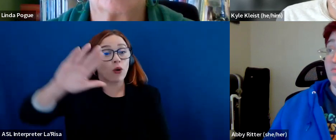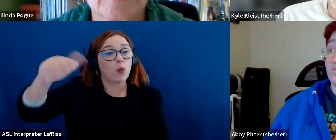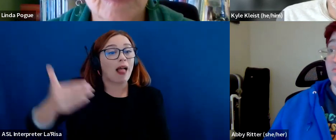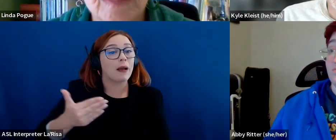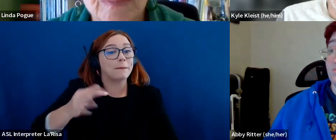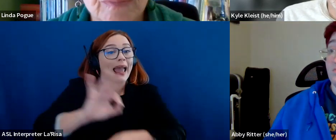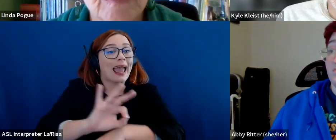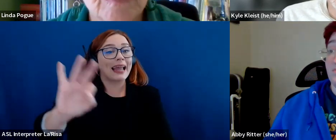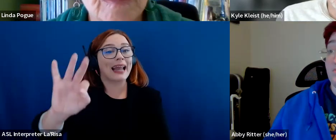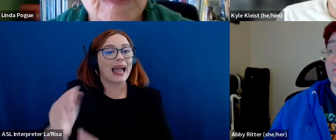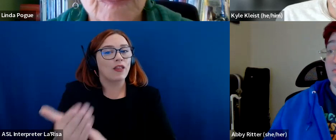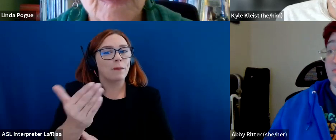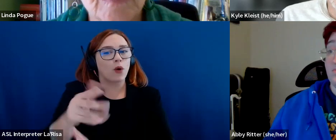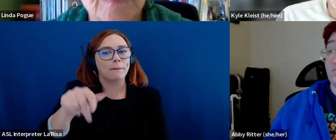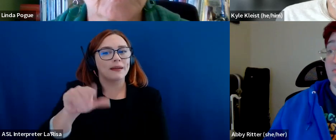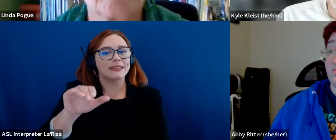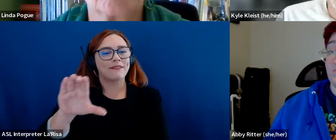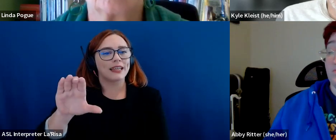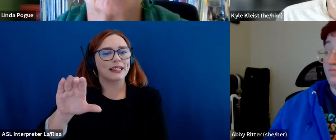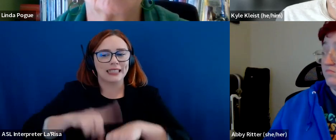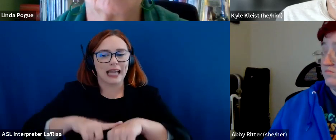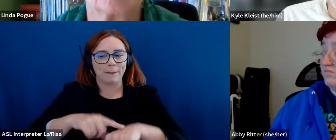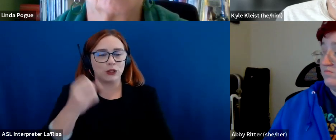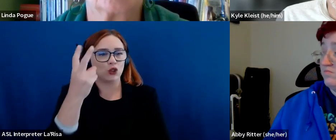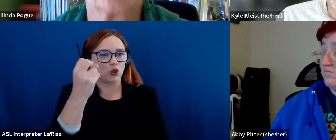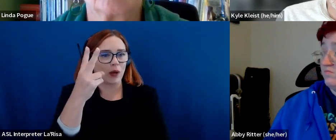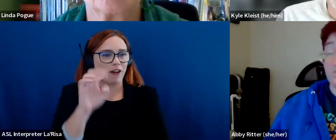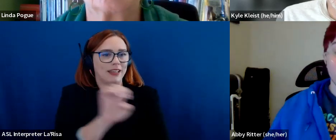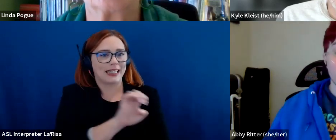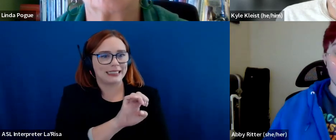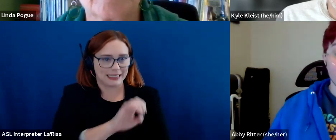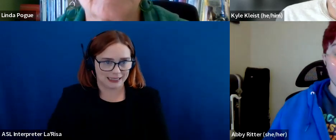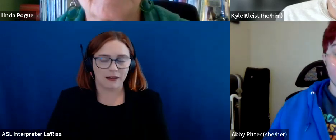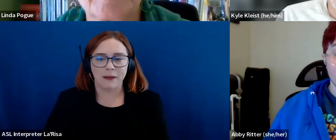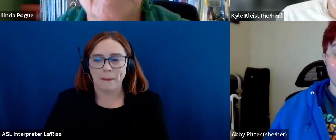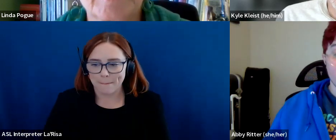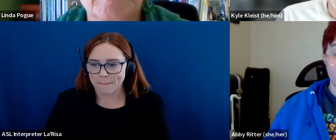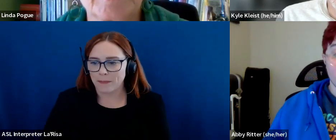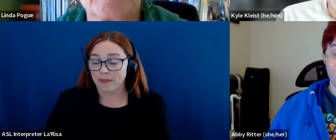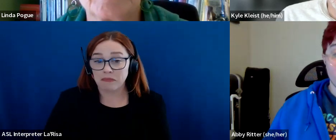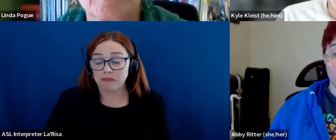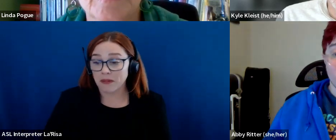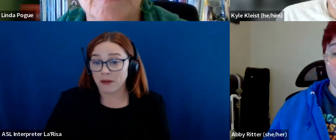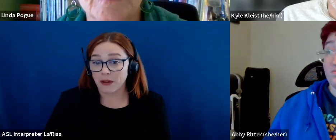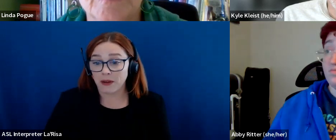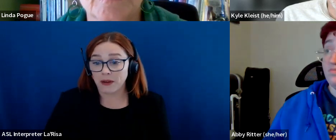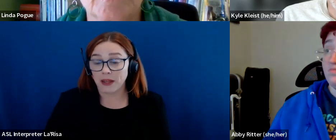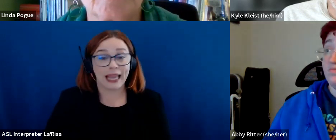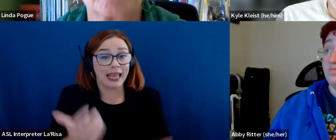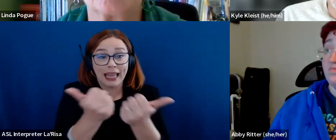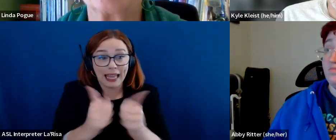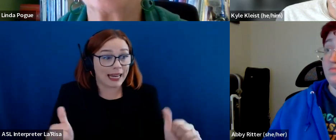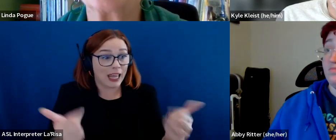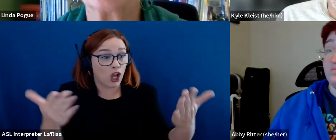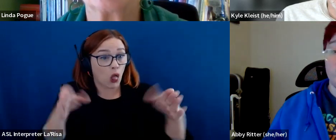a.m. Pacific time, 12 p.m. Eastern time. Do you have any closing